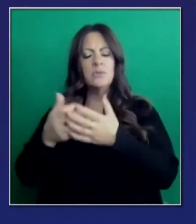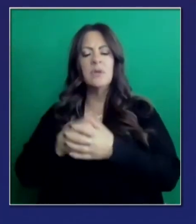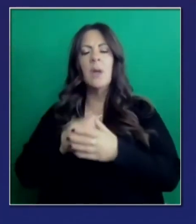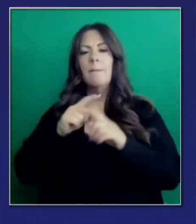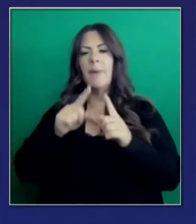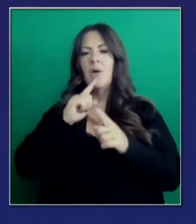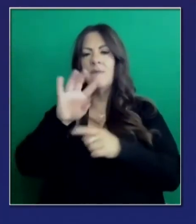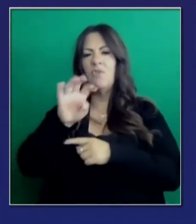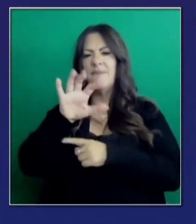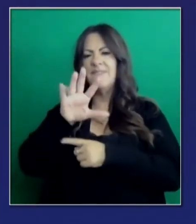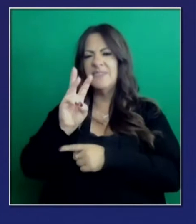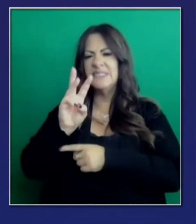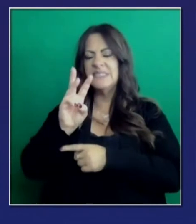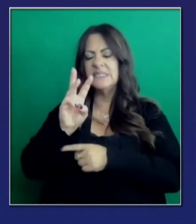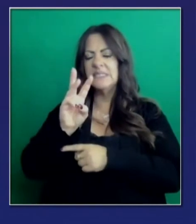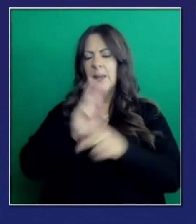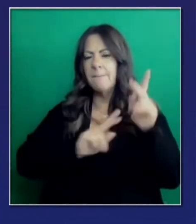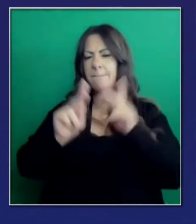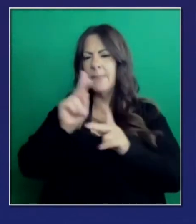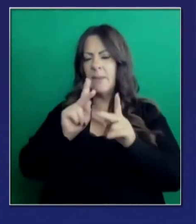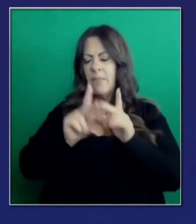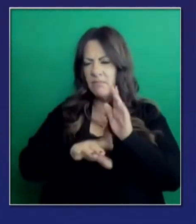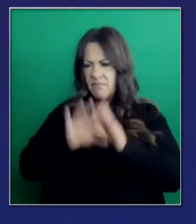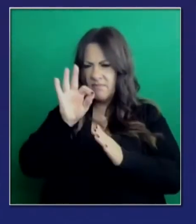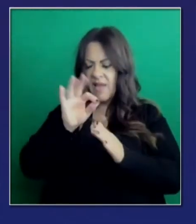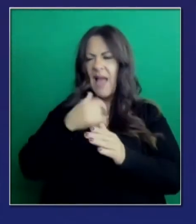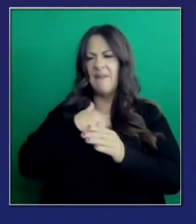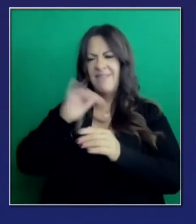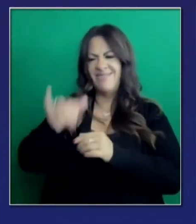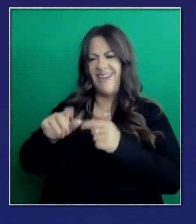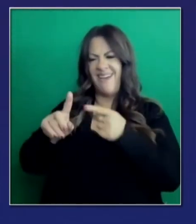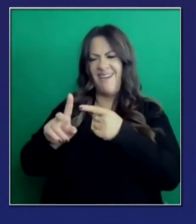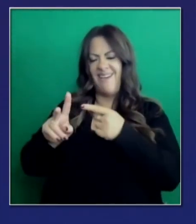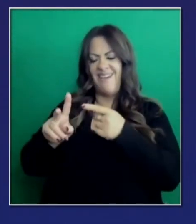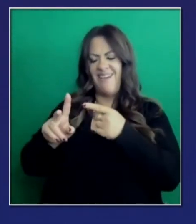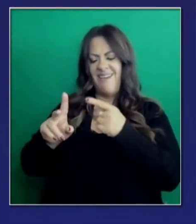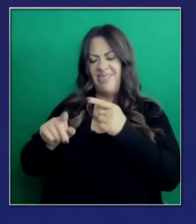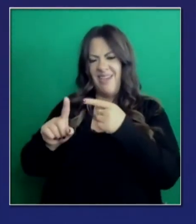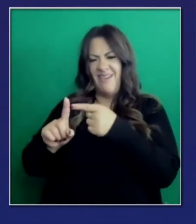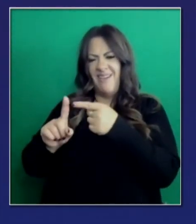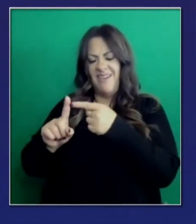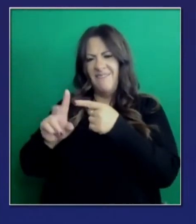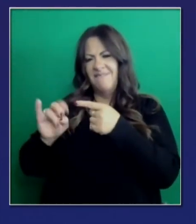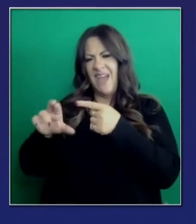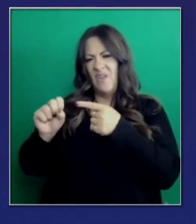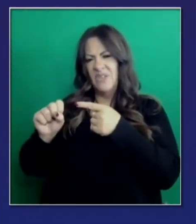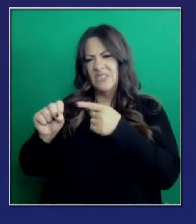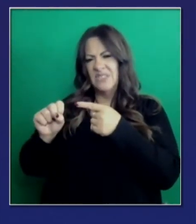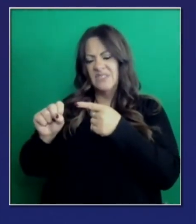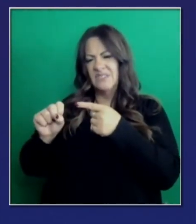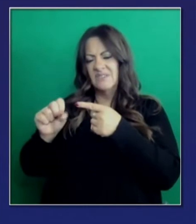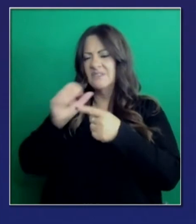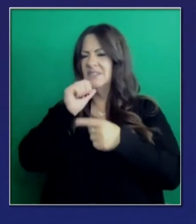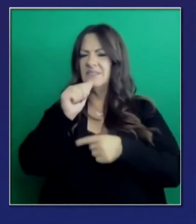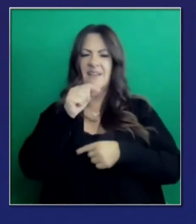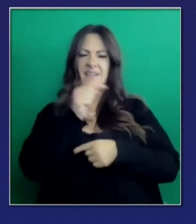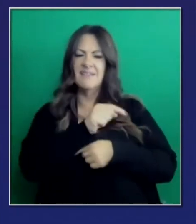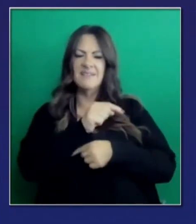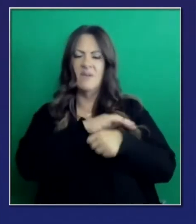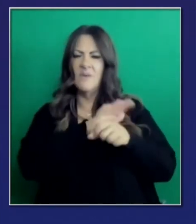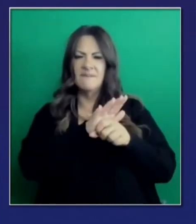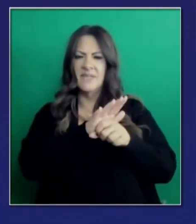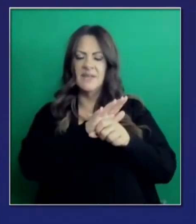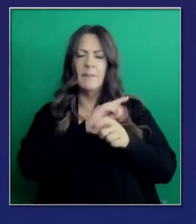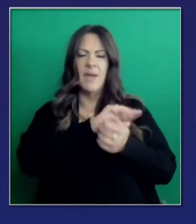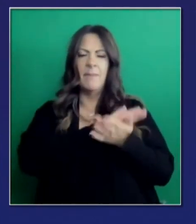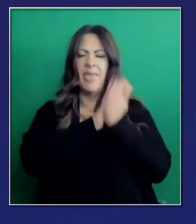cases of that particular variant have been reported, again, north and south here in the state of California. As it relates to the UK variant, you can see